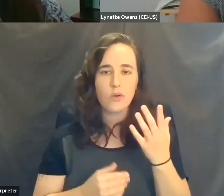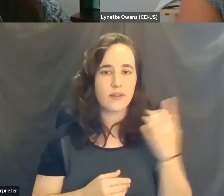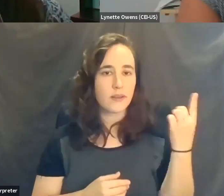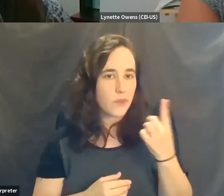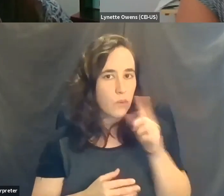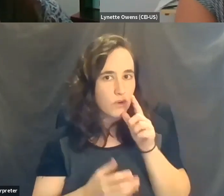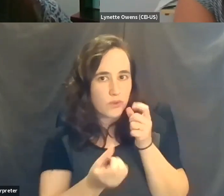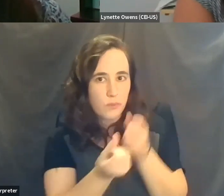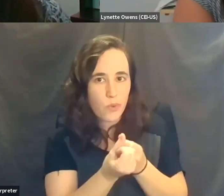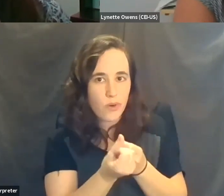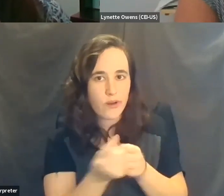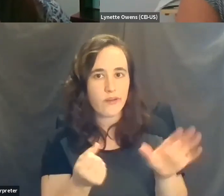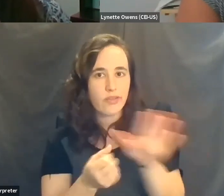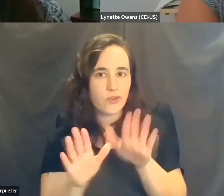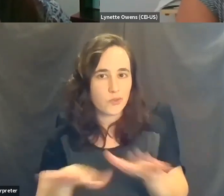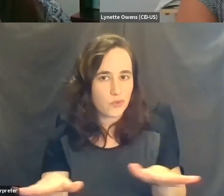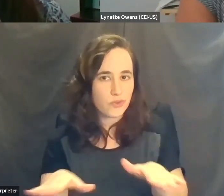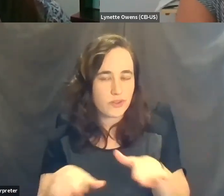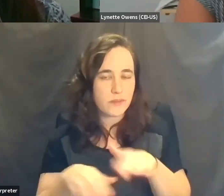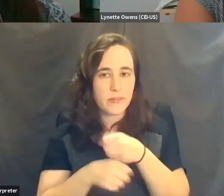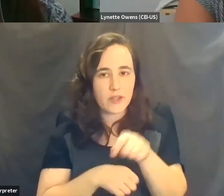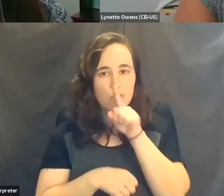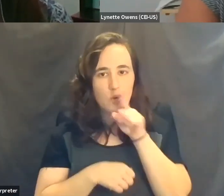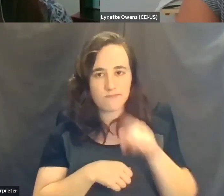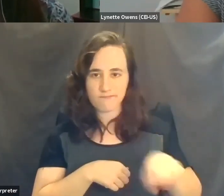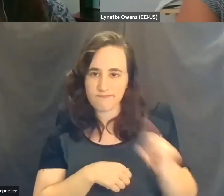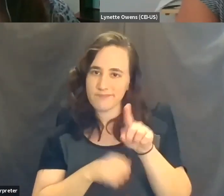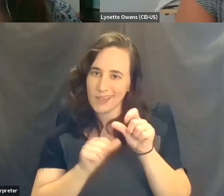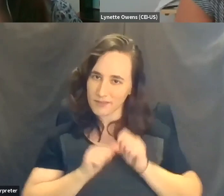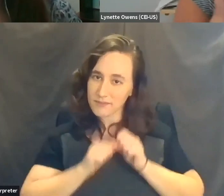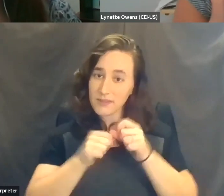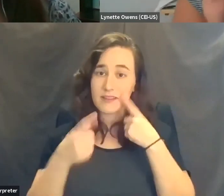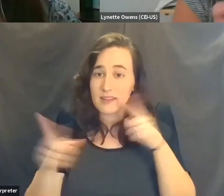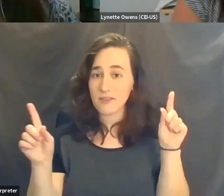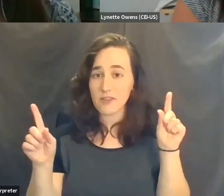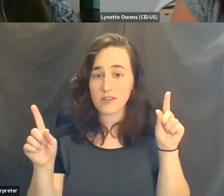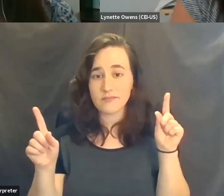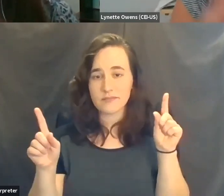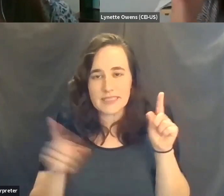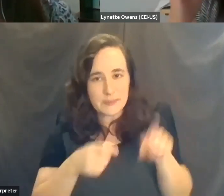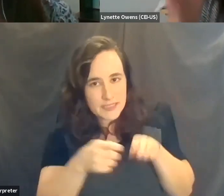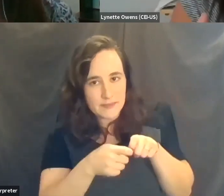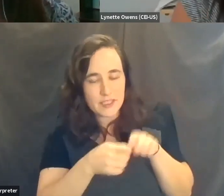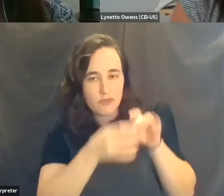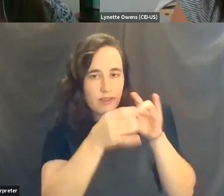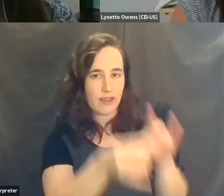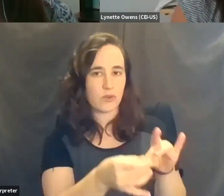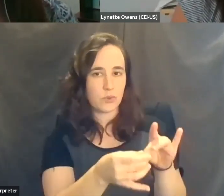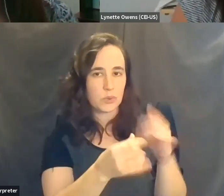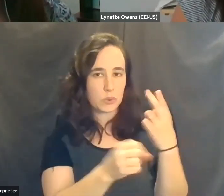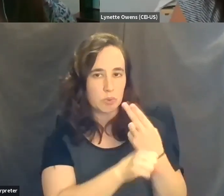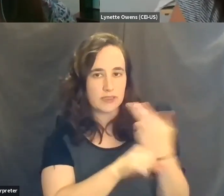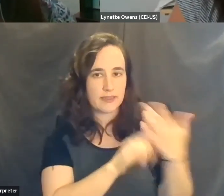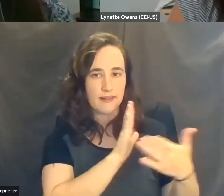support their students so that they can be successful this coming year, specifically around the use of